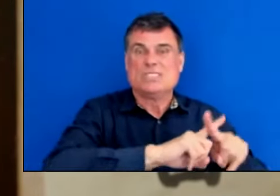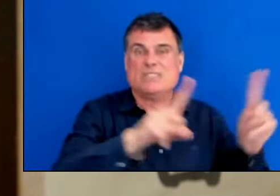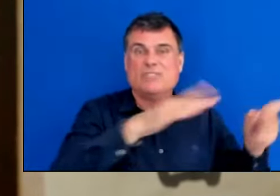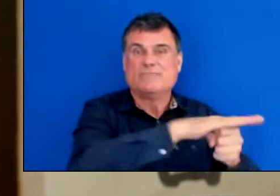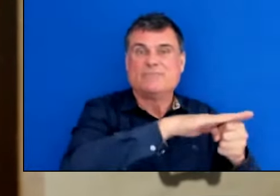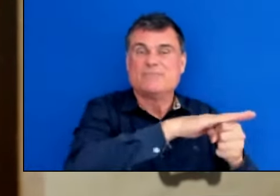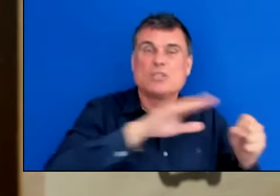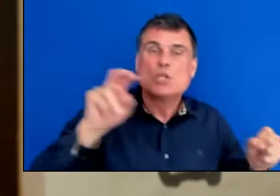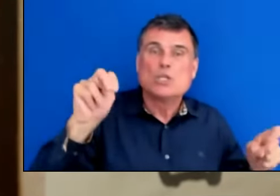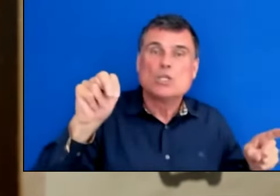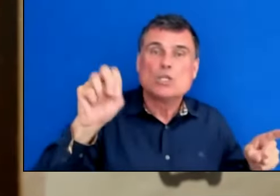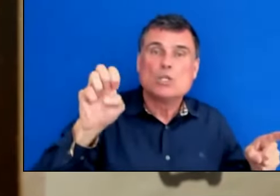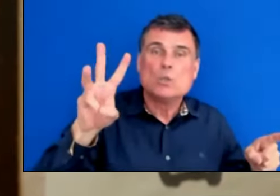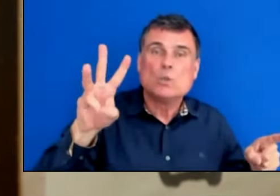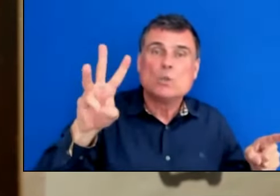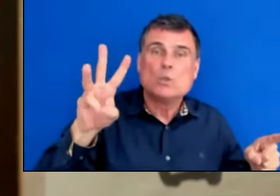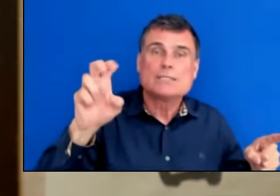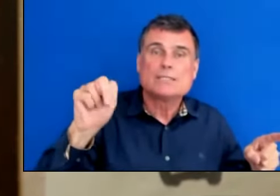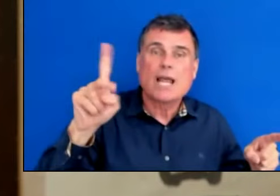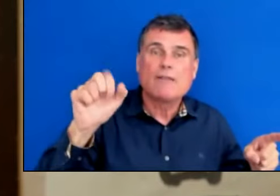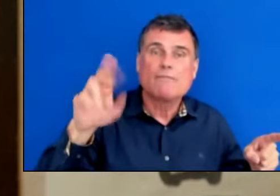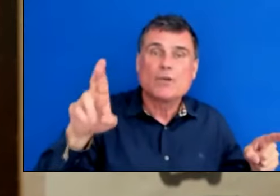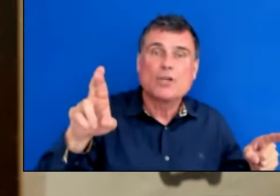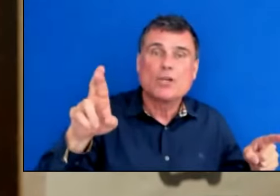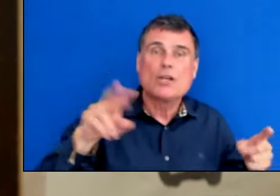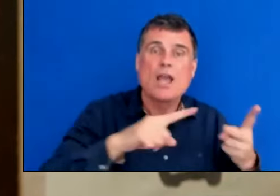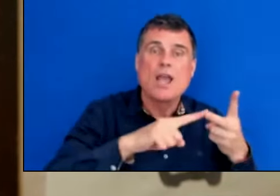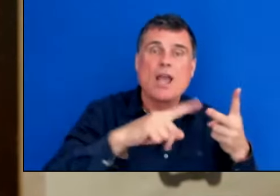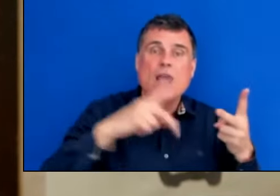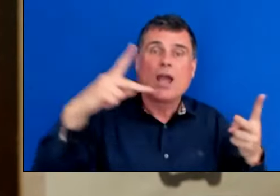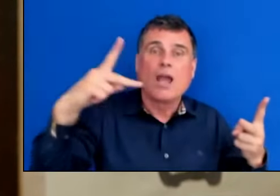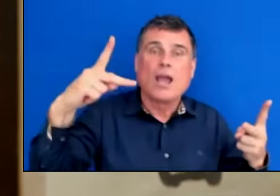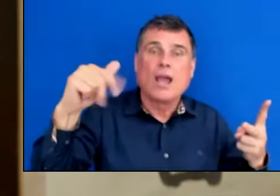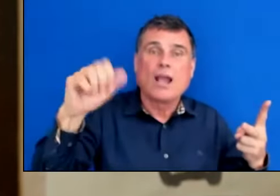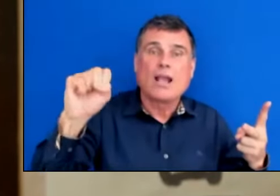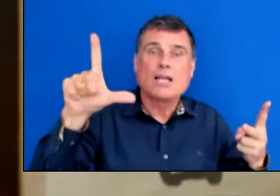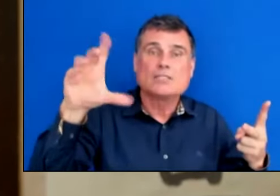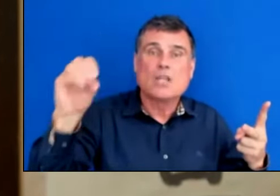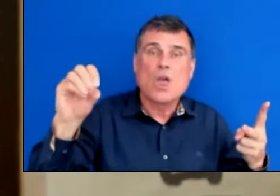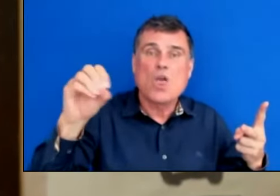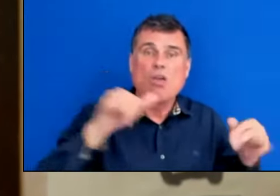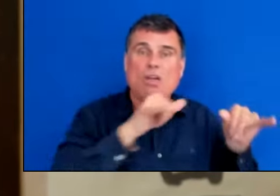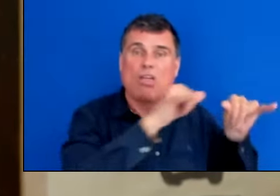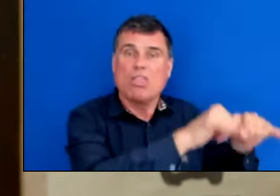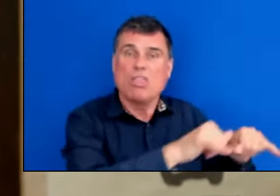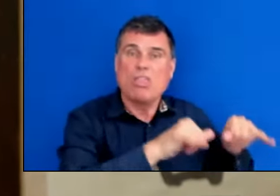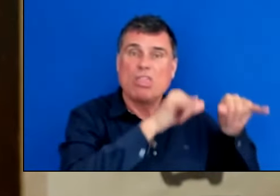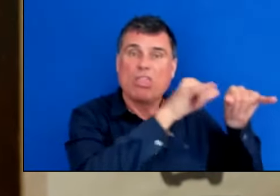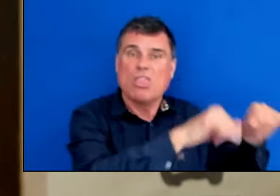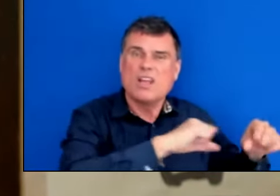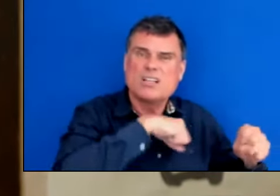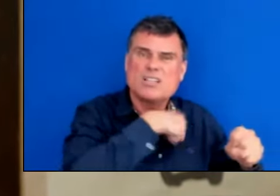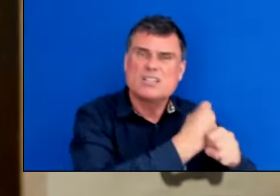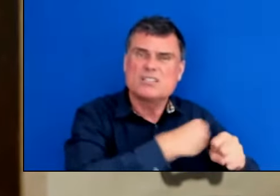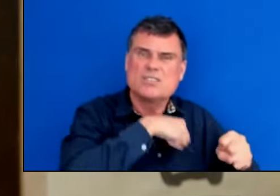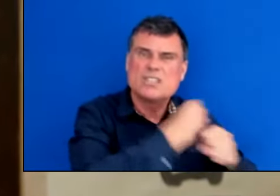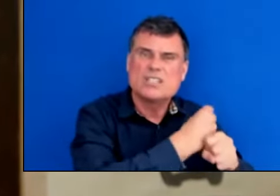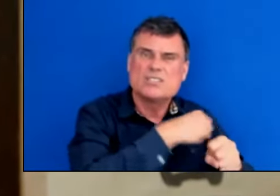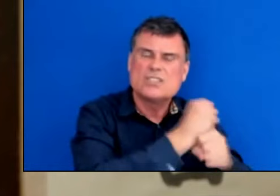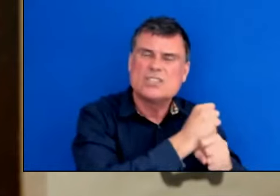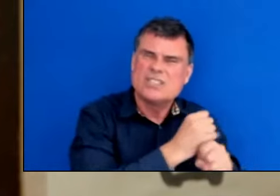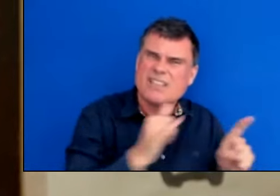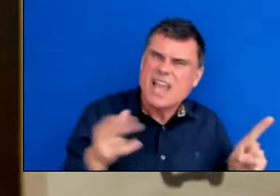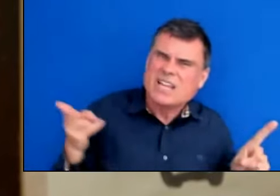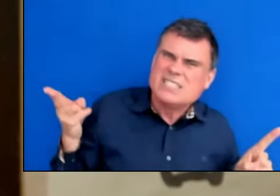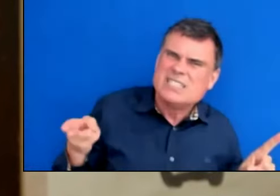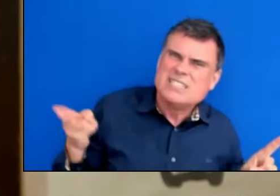left for New Denver, they left for Kaslo, they left for places that they may never have heard of, and for years they